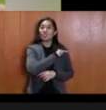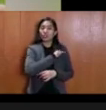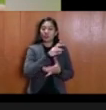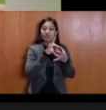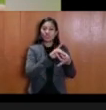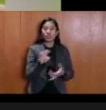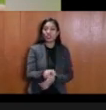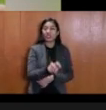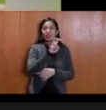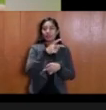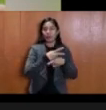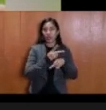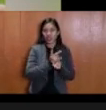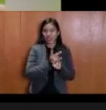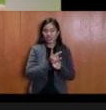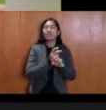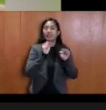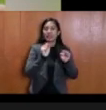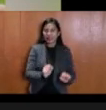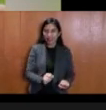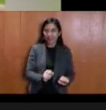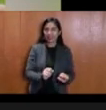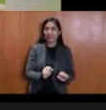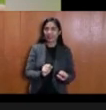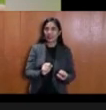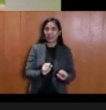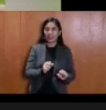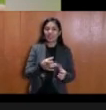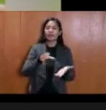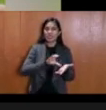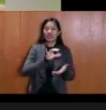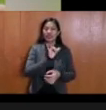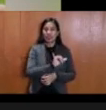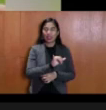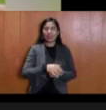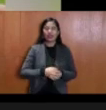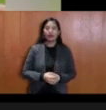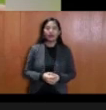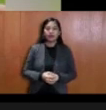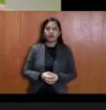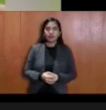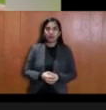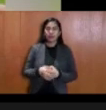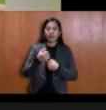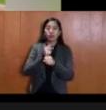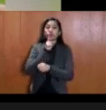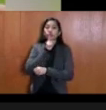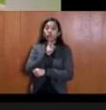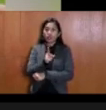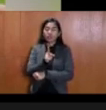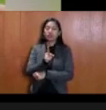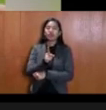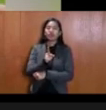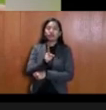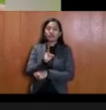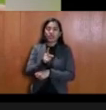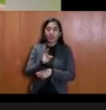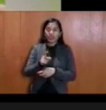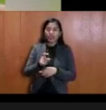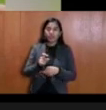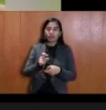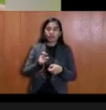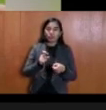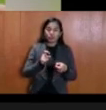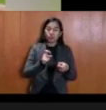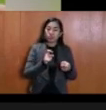we can actually ensure that this twin transition becomes a very successful pillar in